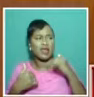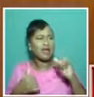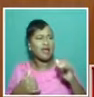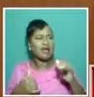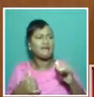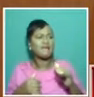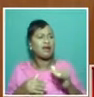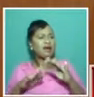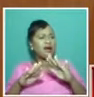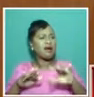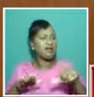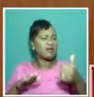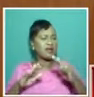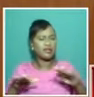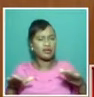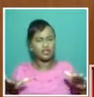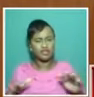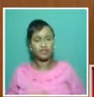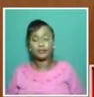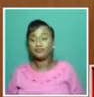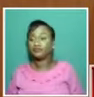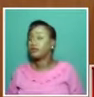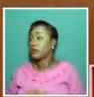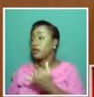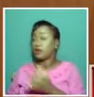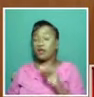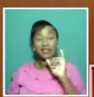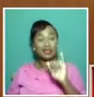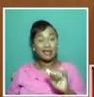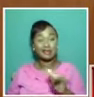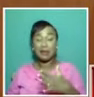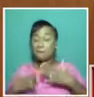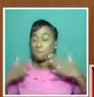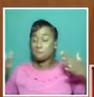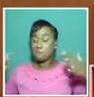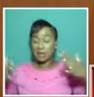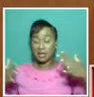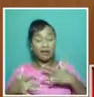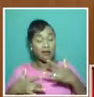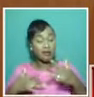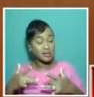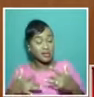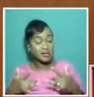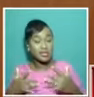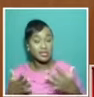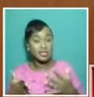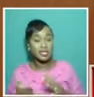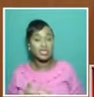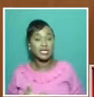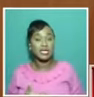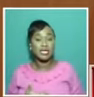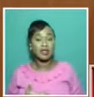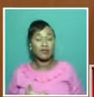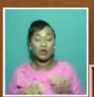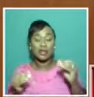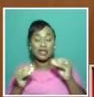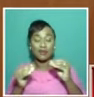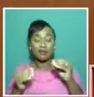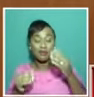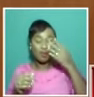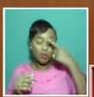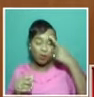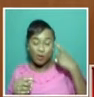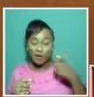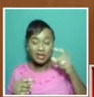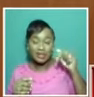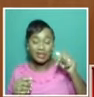one of the major concerns for me, especially having been committed, as the autopsy said, over 7 years ago. And the question as